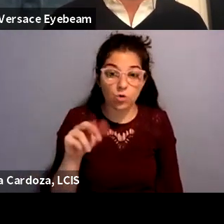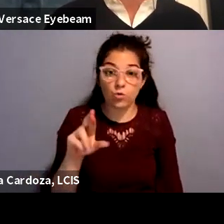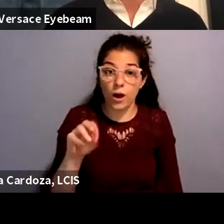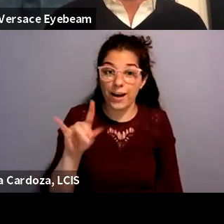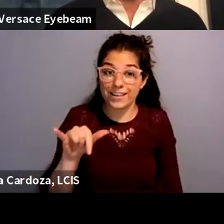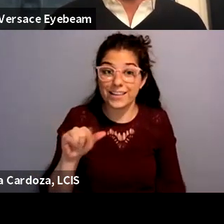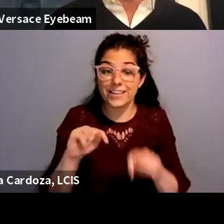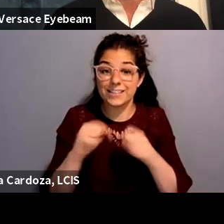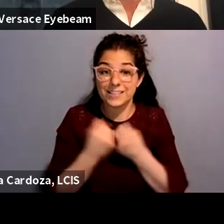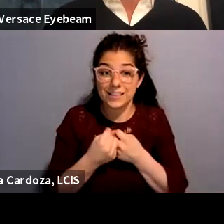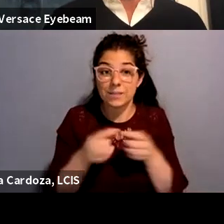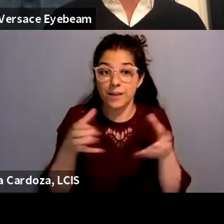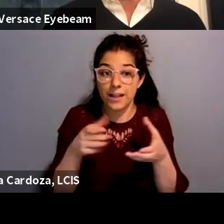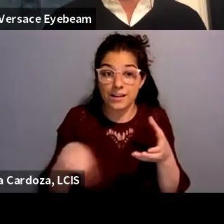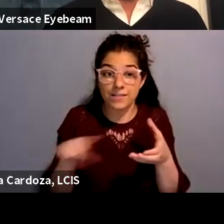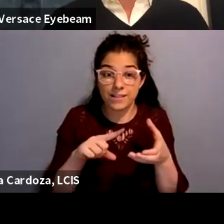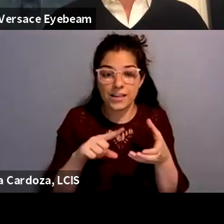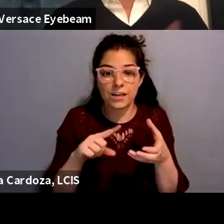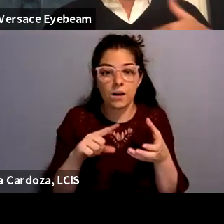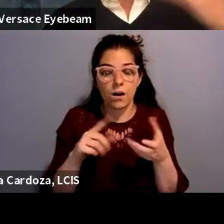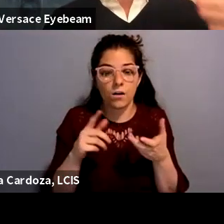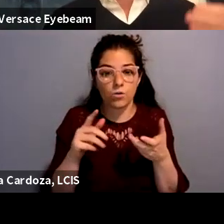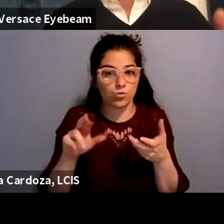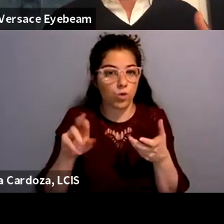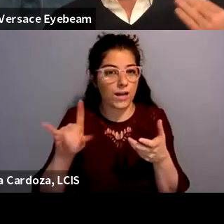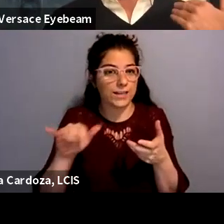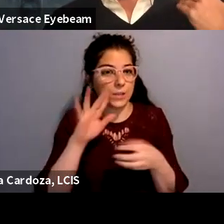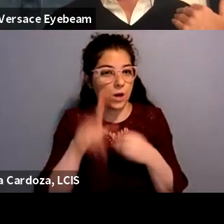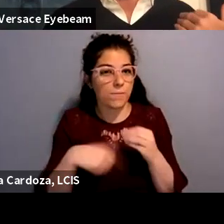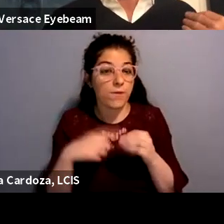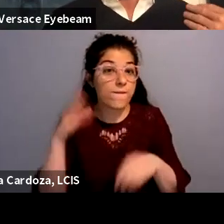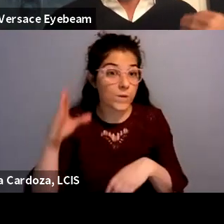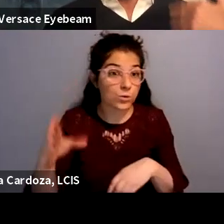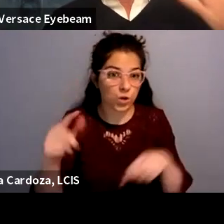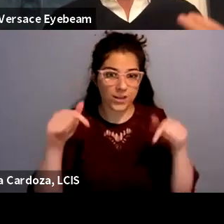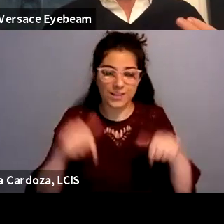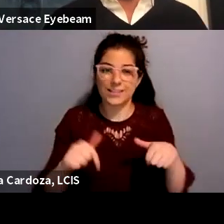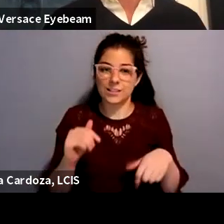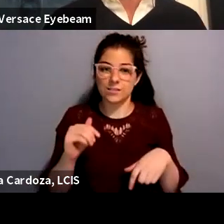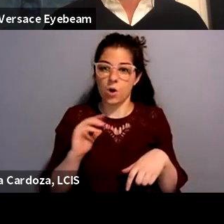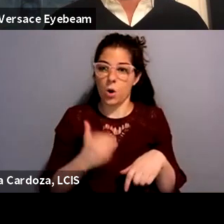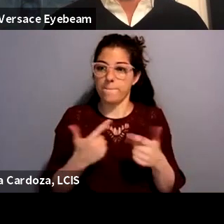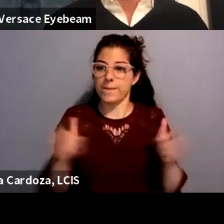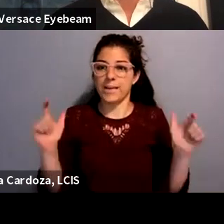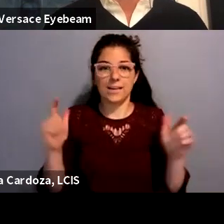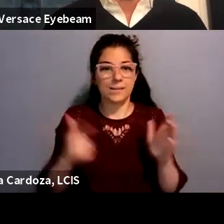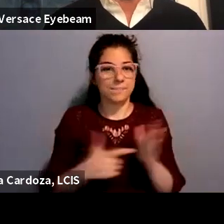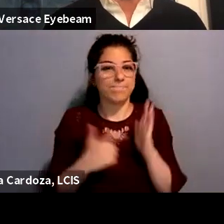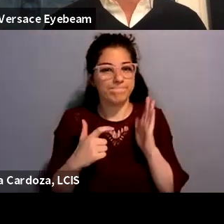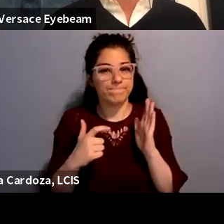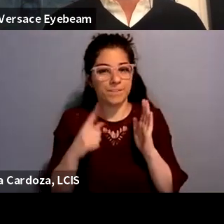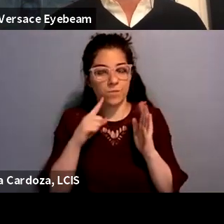board collectively are, as Roddy talked about the future, this is one of our big mandates for coming